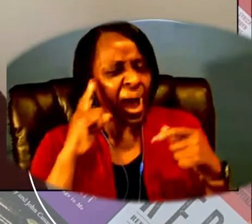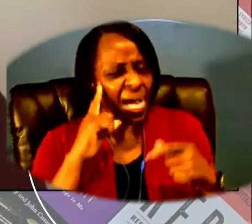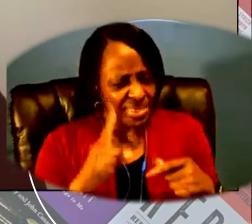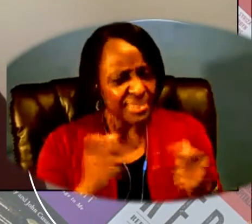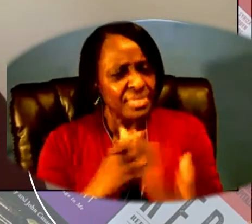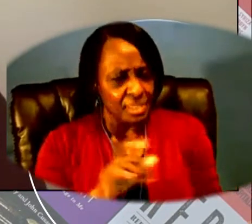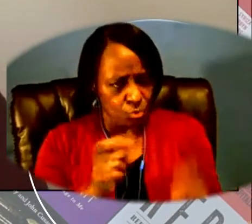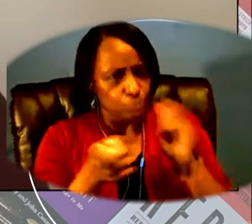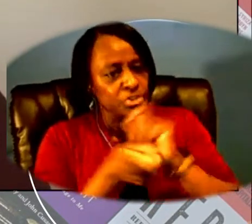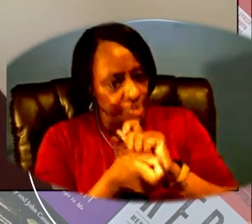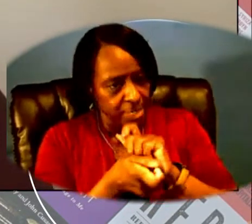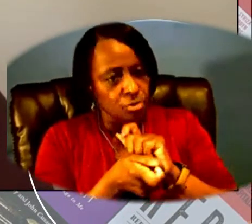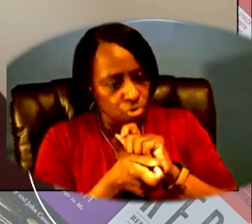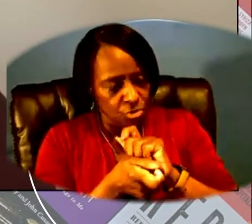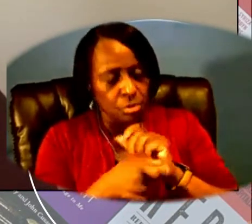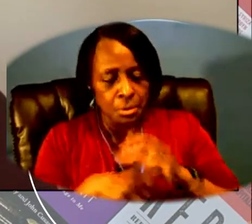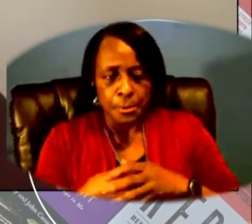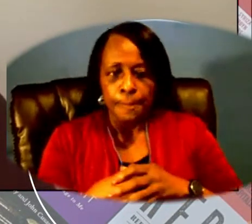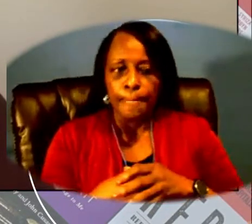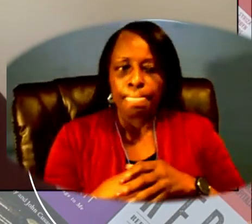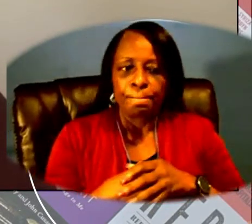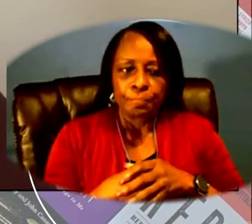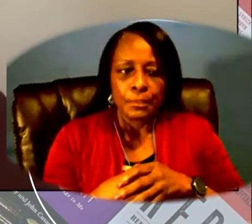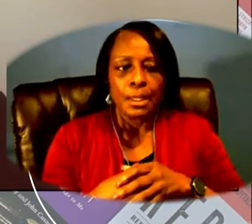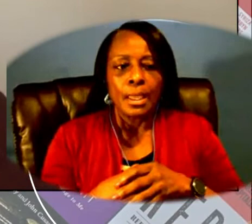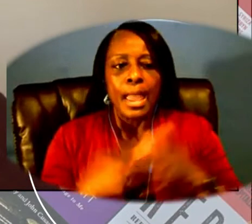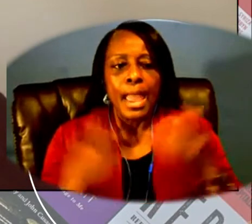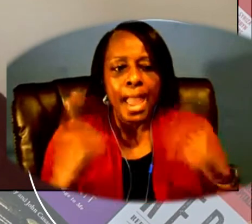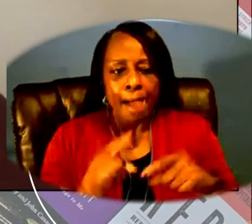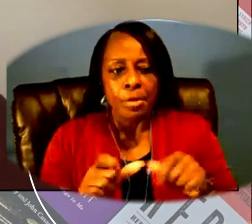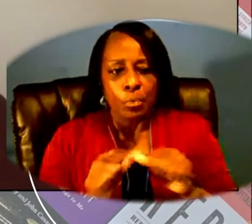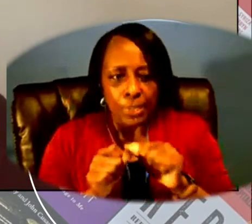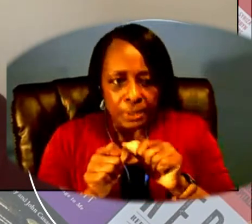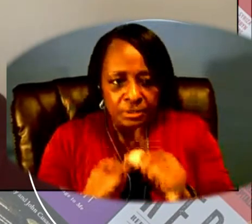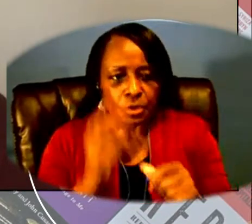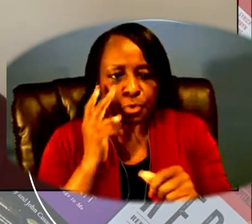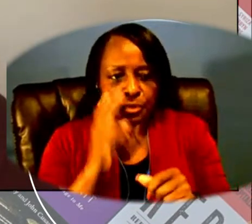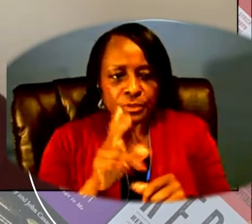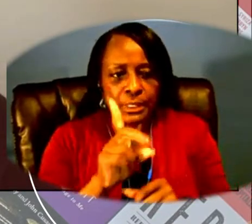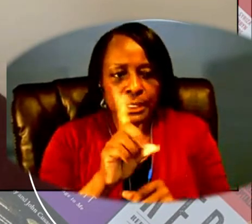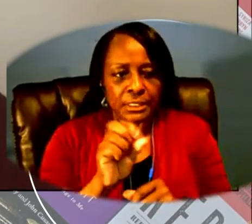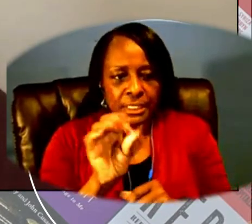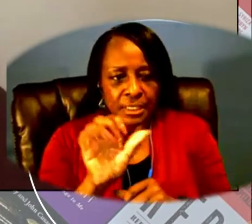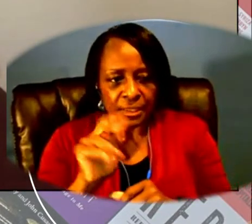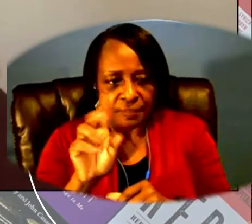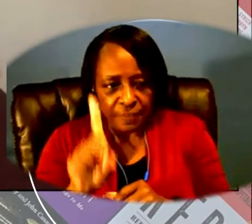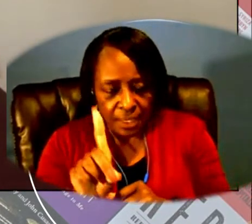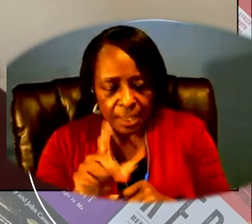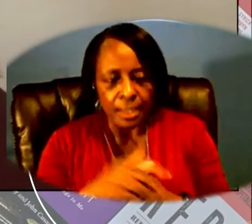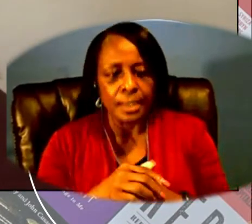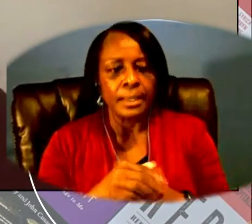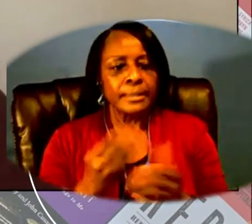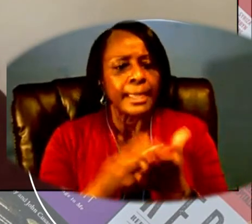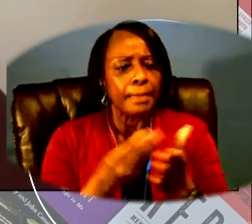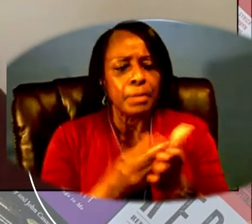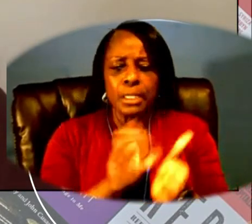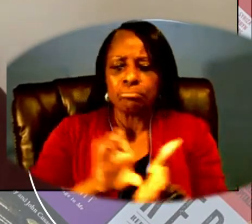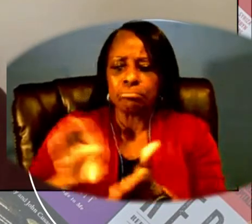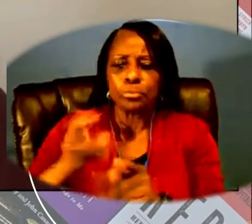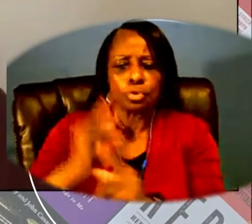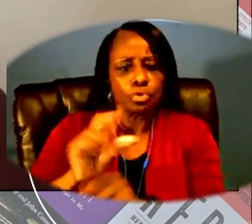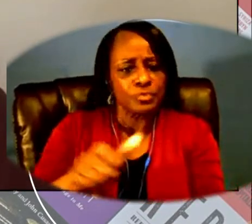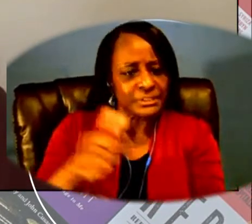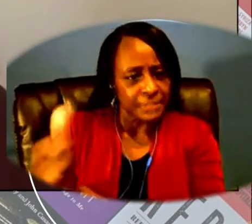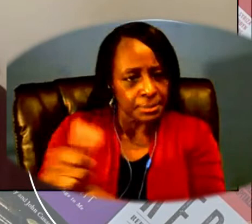continue to cut down and defund and create movements where kids in school